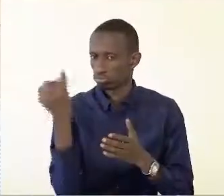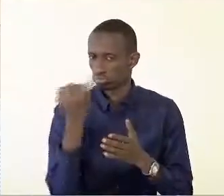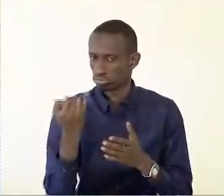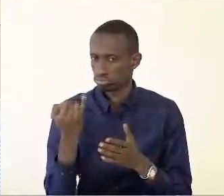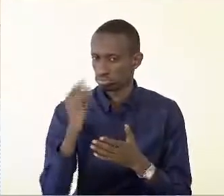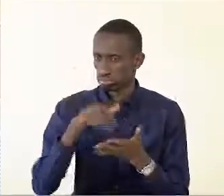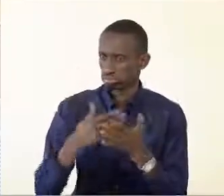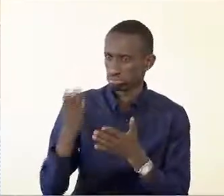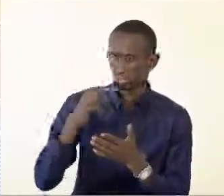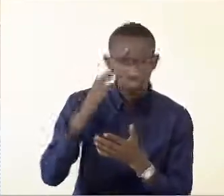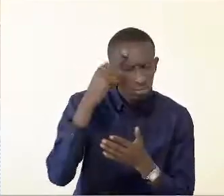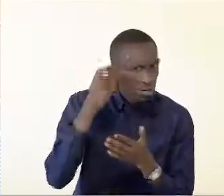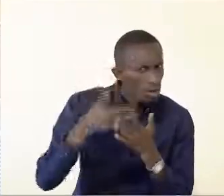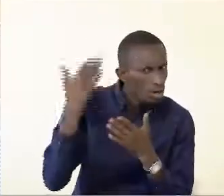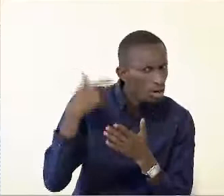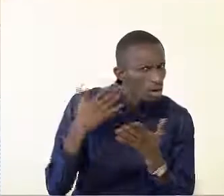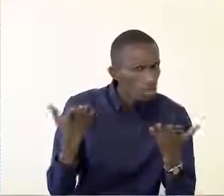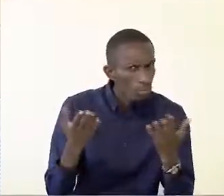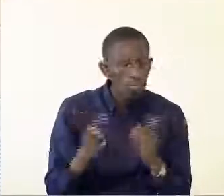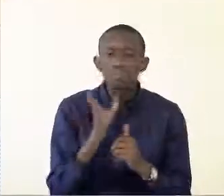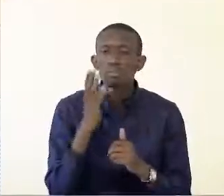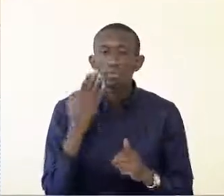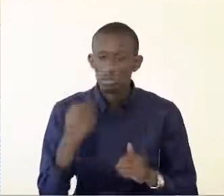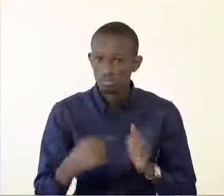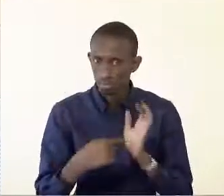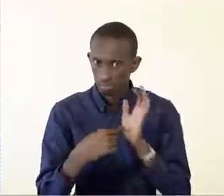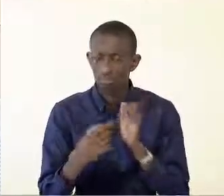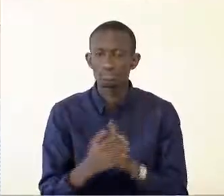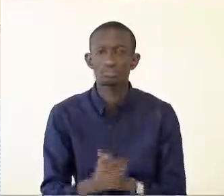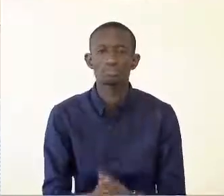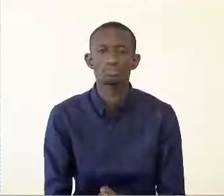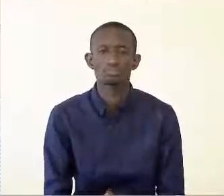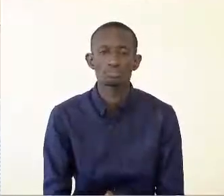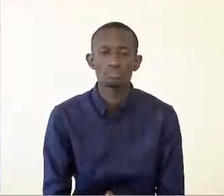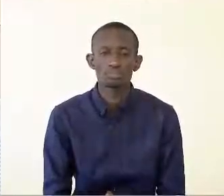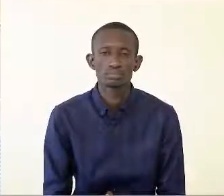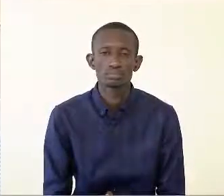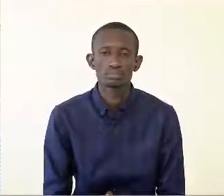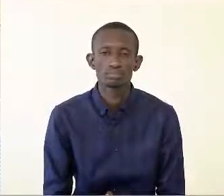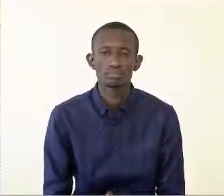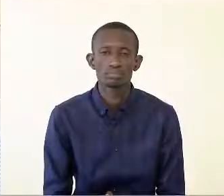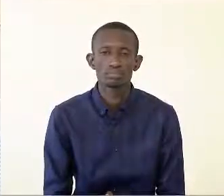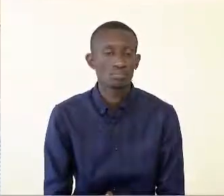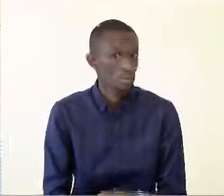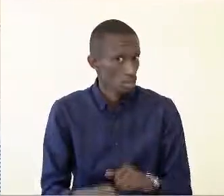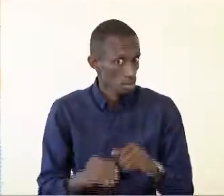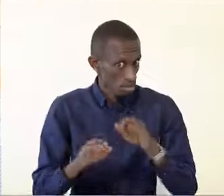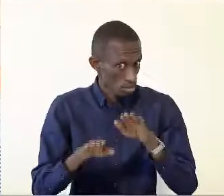did that. Let me now give you the overview of it. The step number 1,